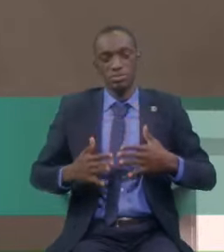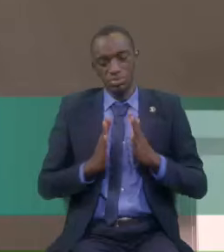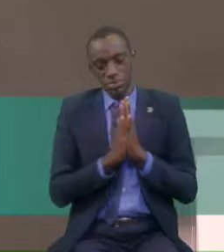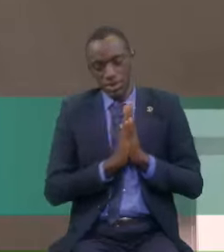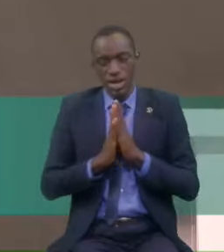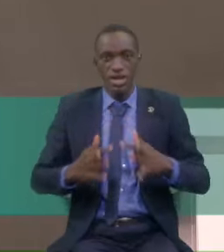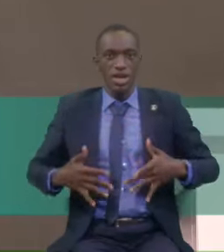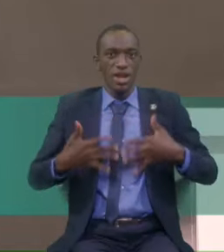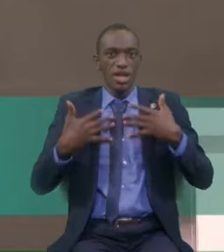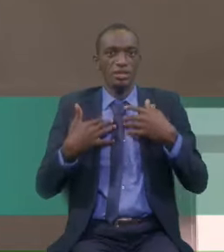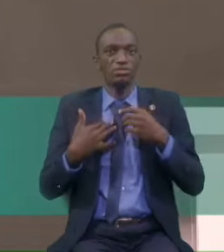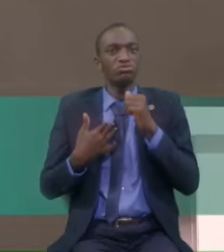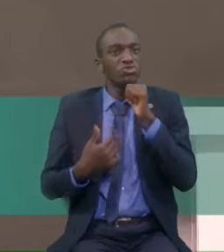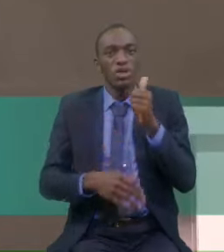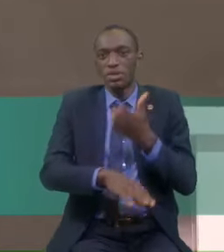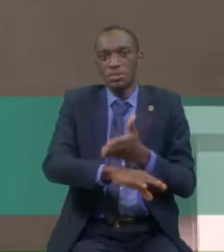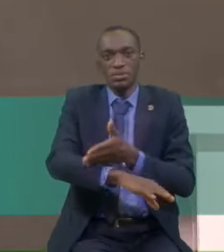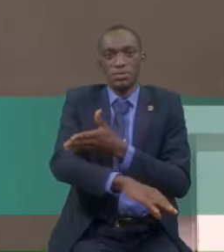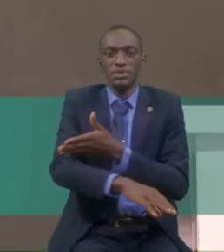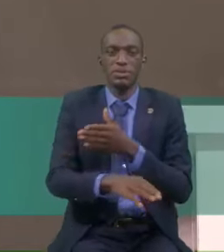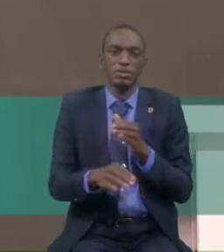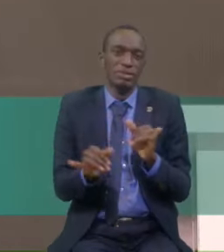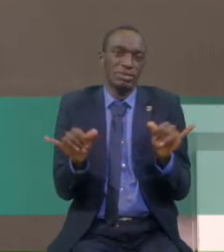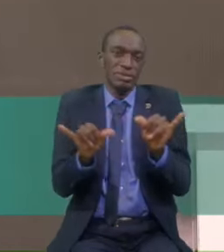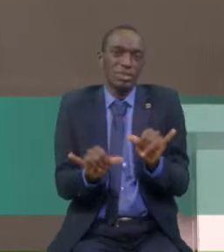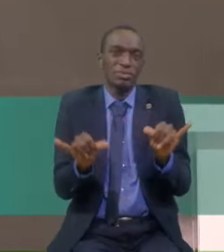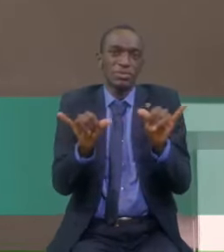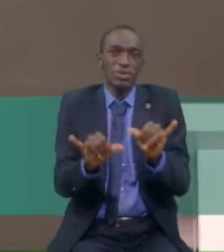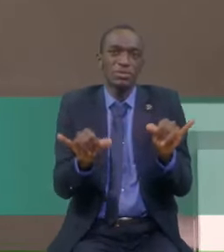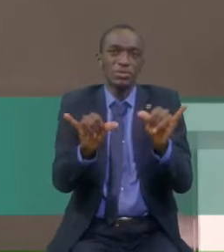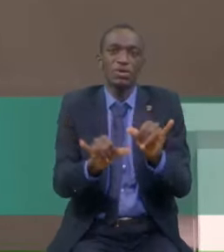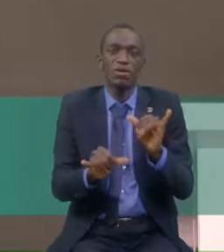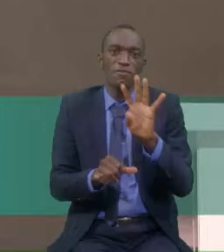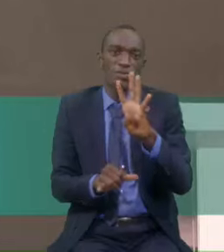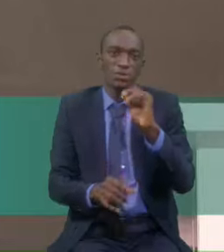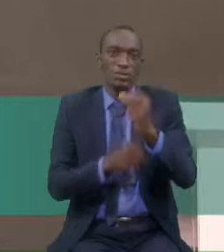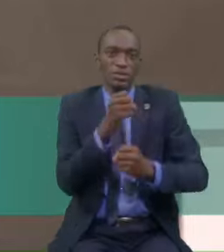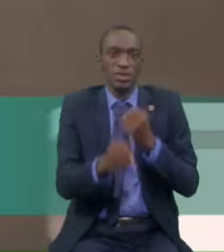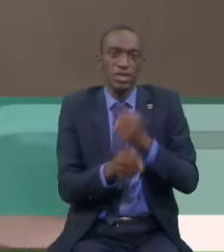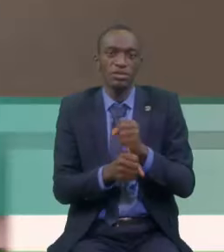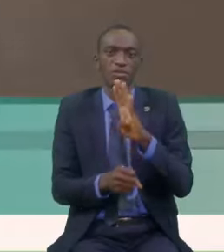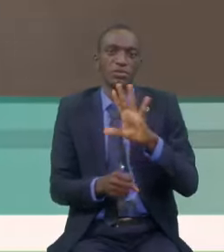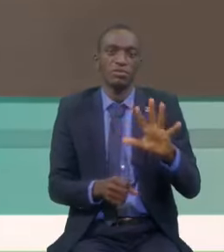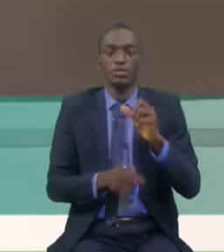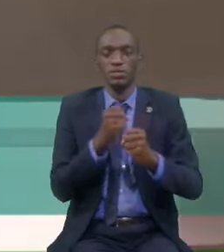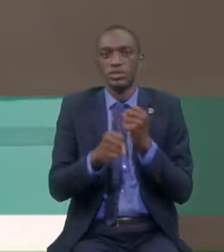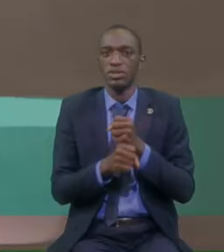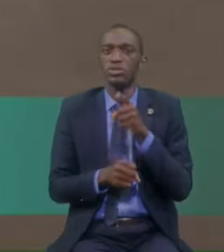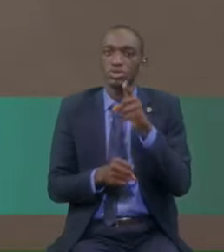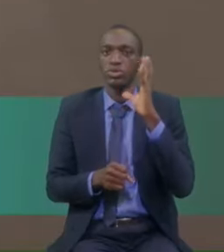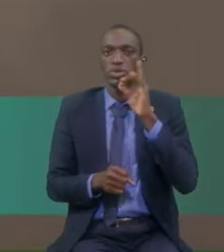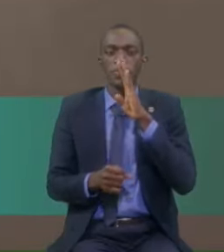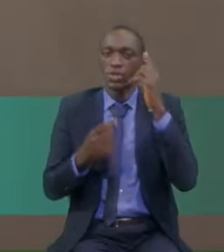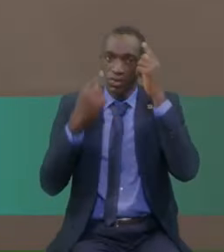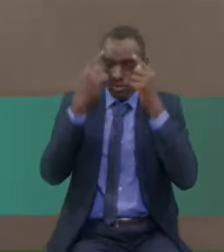as it had been for 40, 45 years? There should be concern. Am I not concerned when